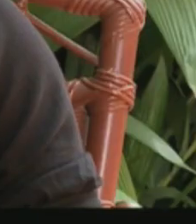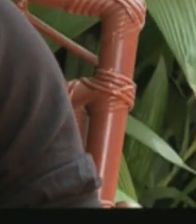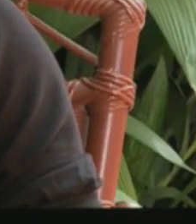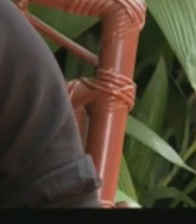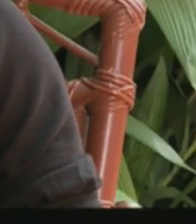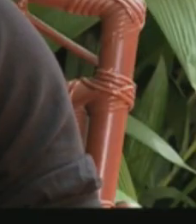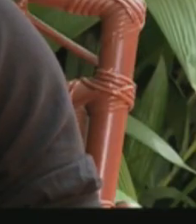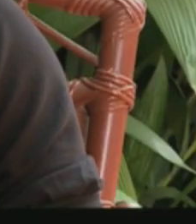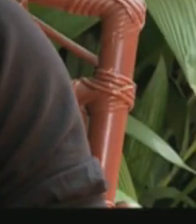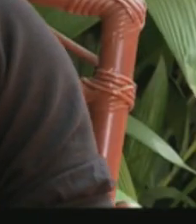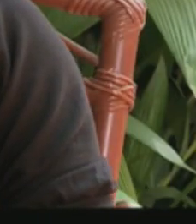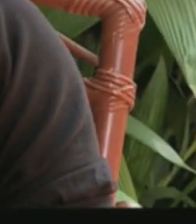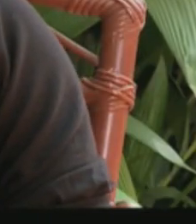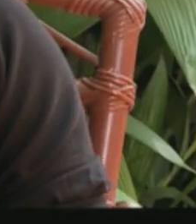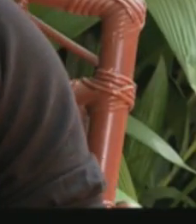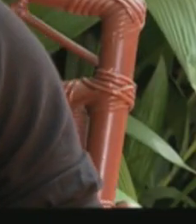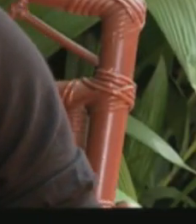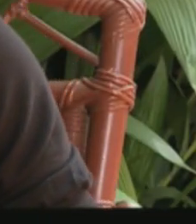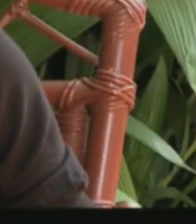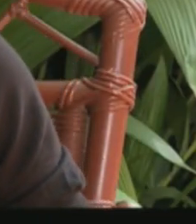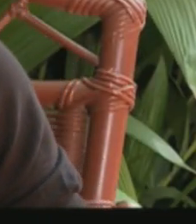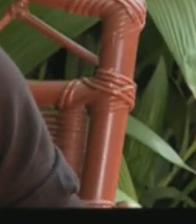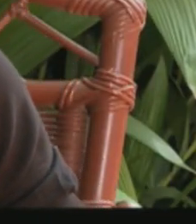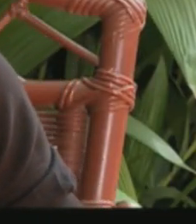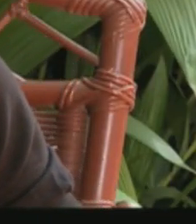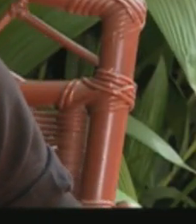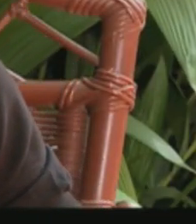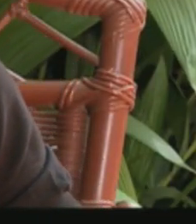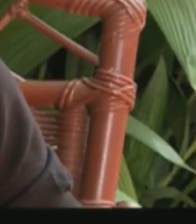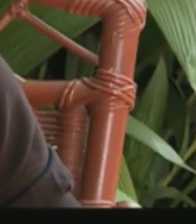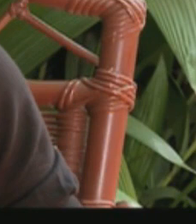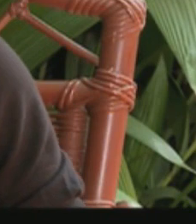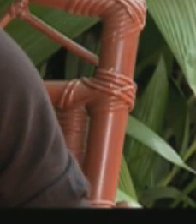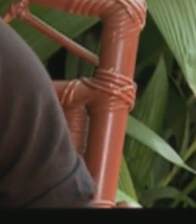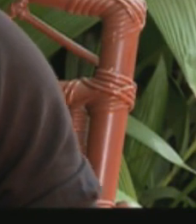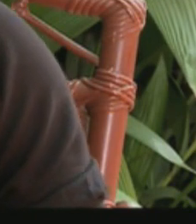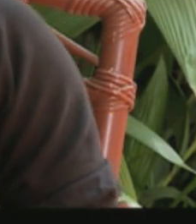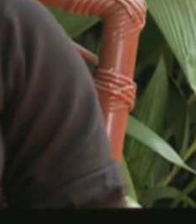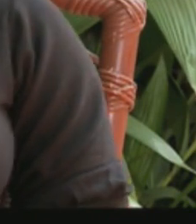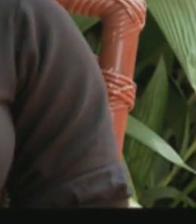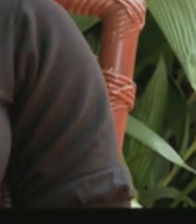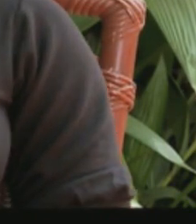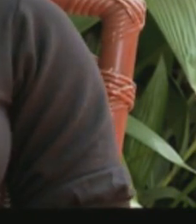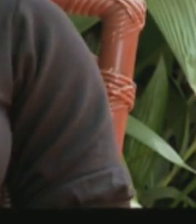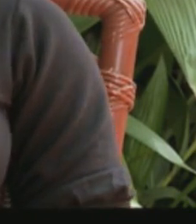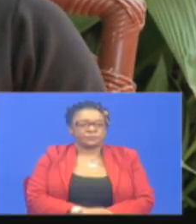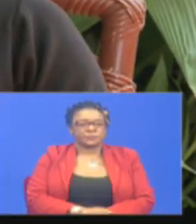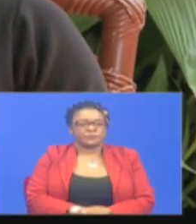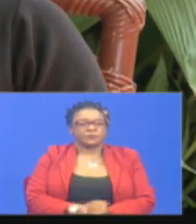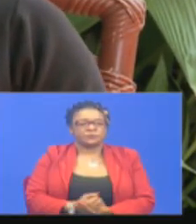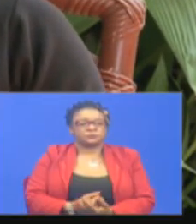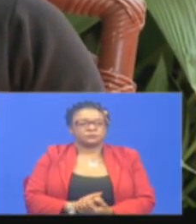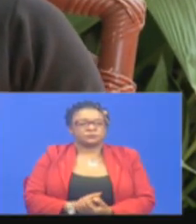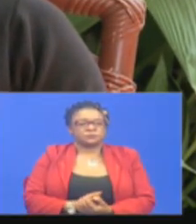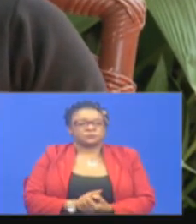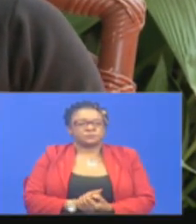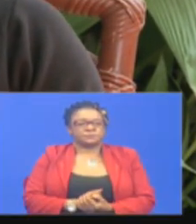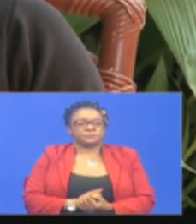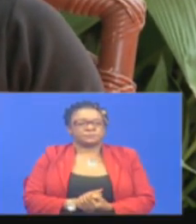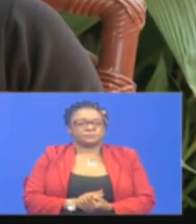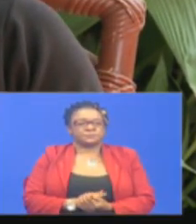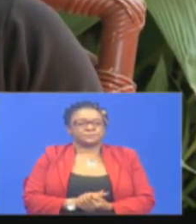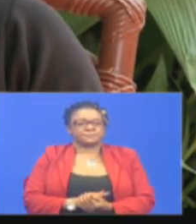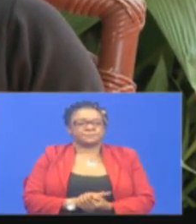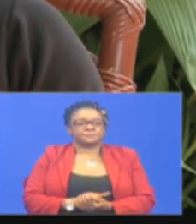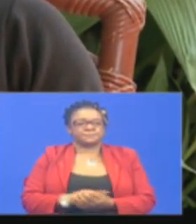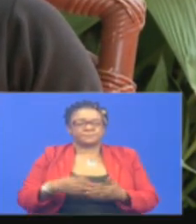The courts ruled that ideally, because parliament is not properly constituted, because there's the gender rule